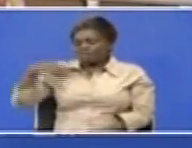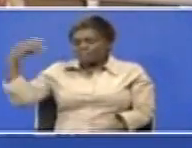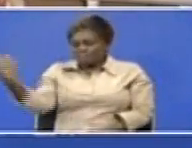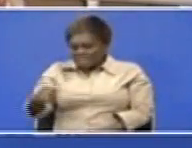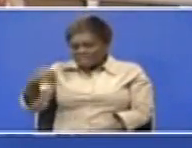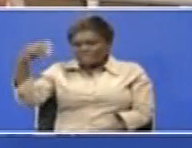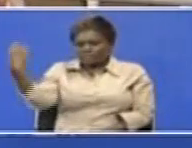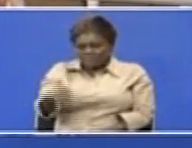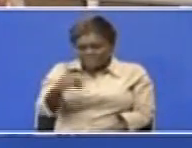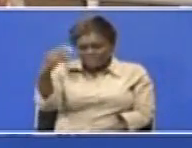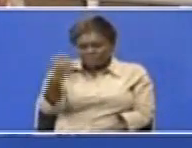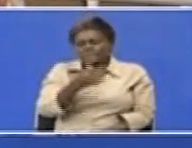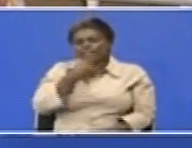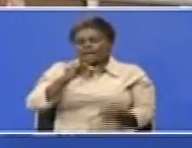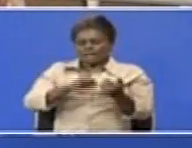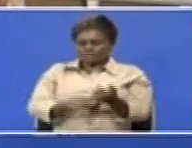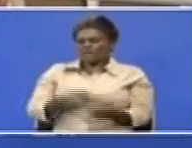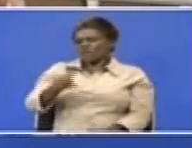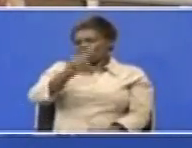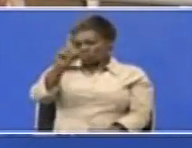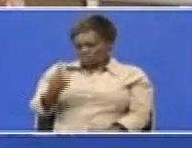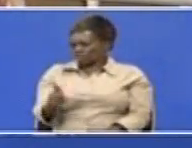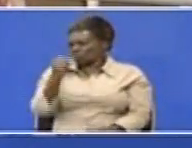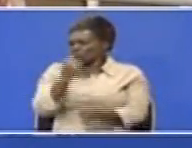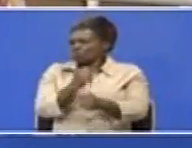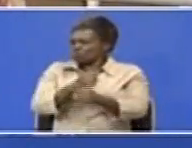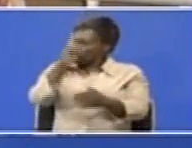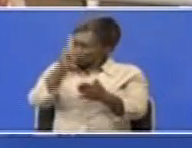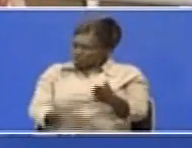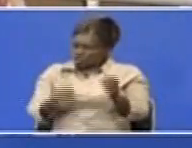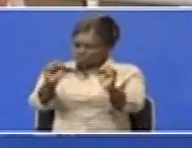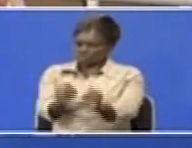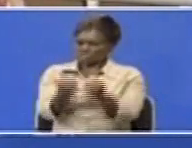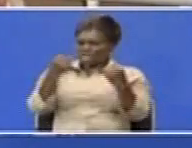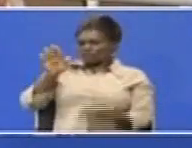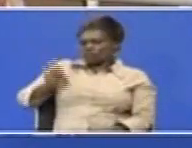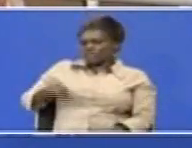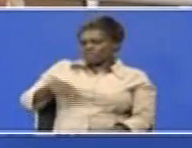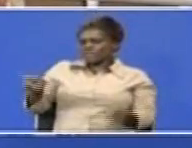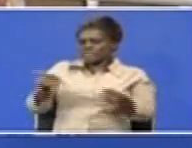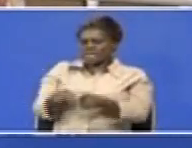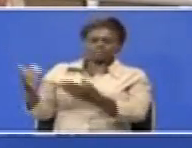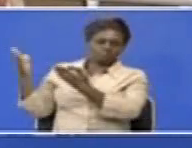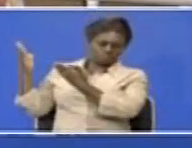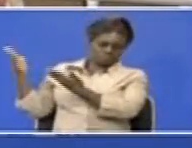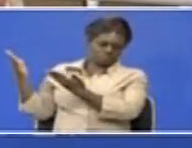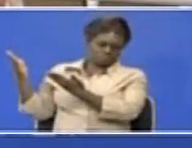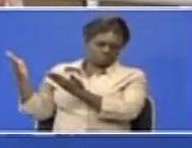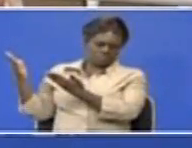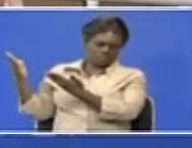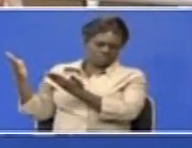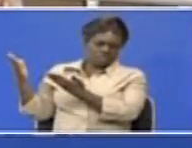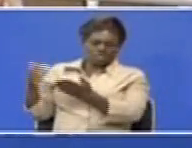beatings from her partner, begging the question what needs to be done in order to save women such as her who have no other way of getting